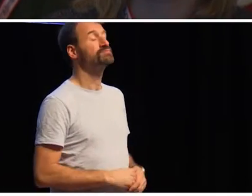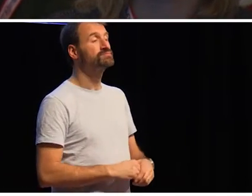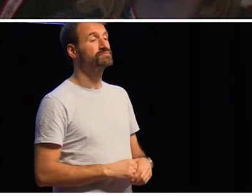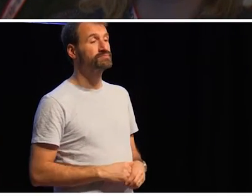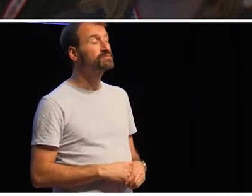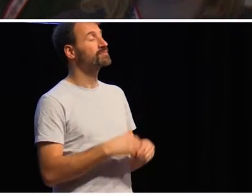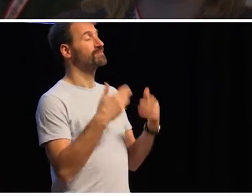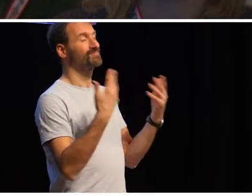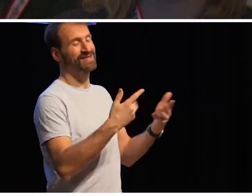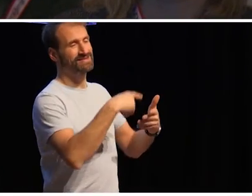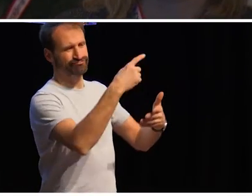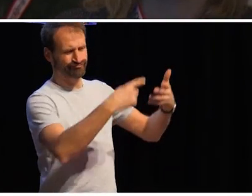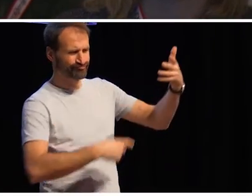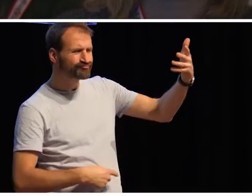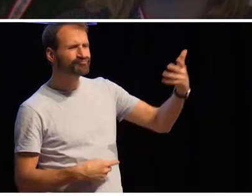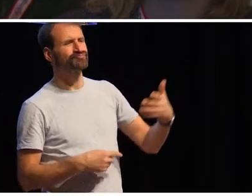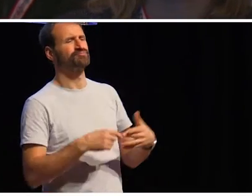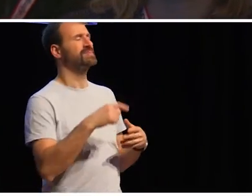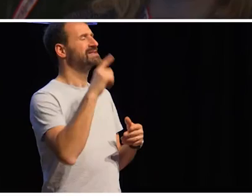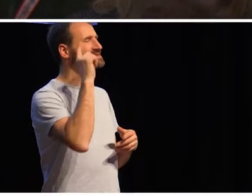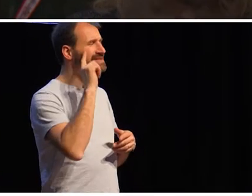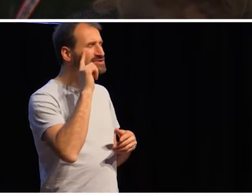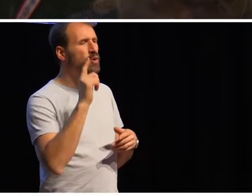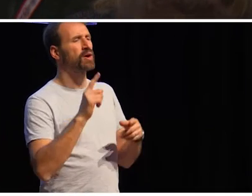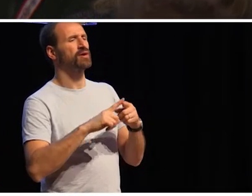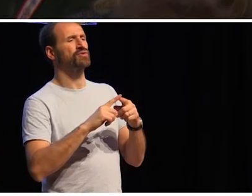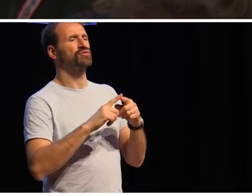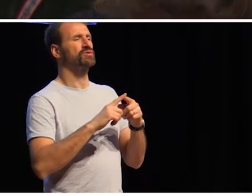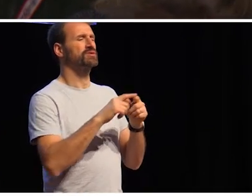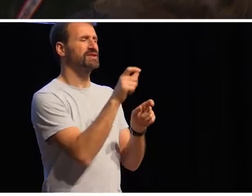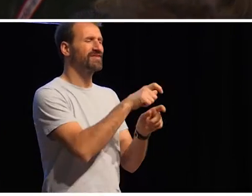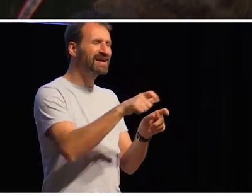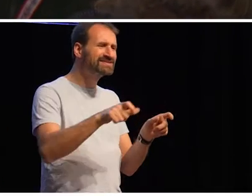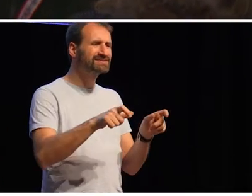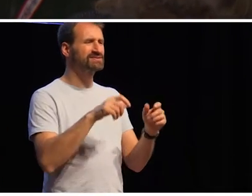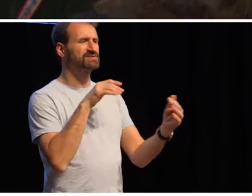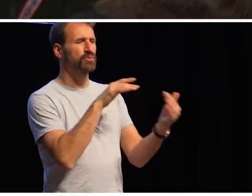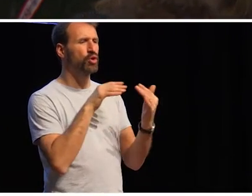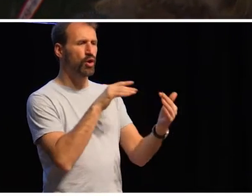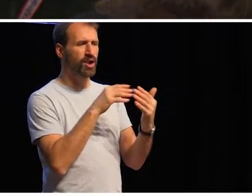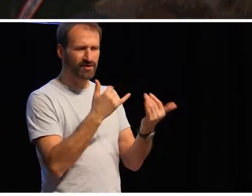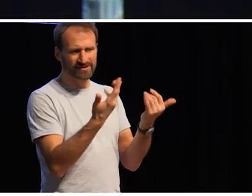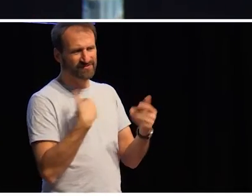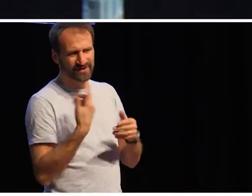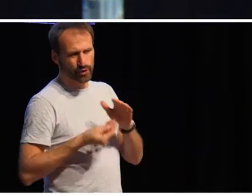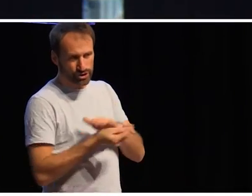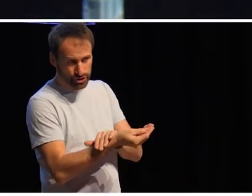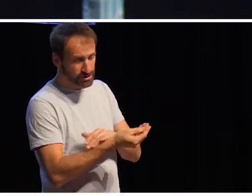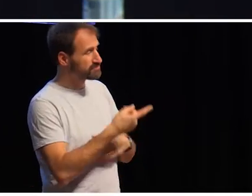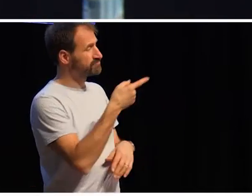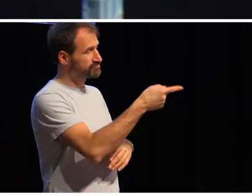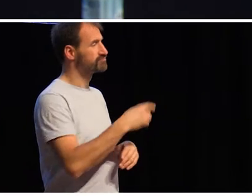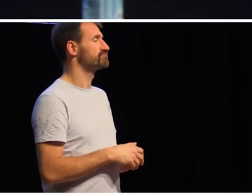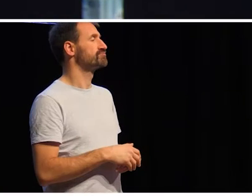These are the different sensors and devices and protocols that we support. So all the typical devices like temperature,